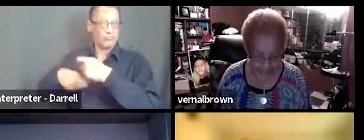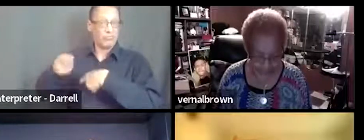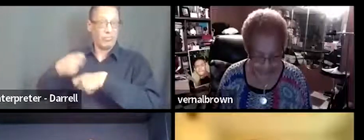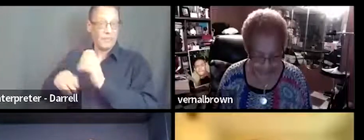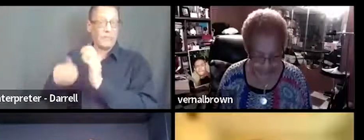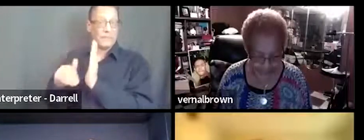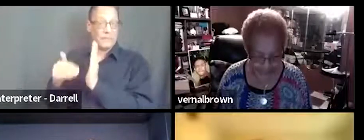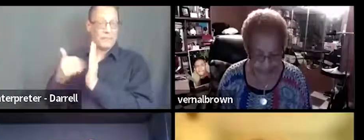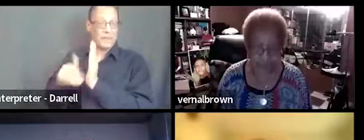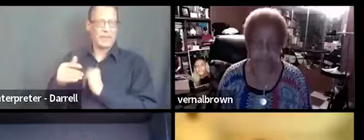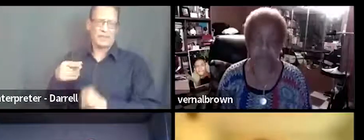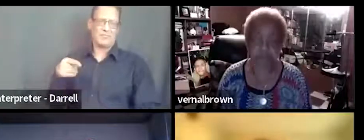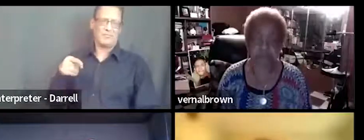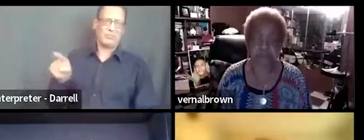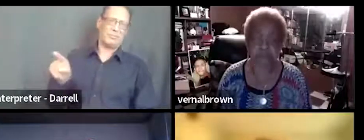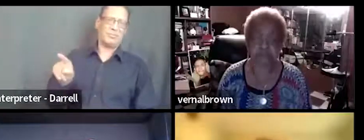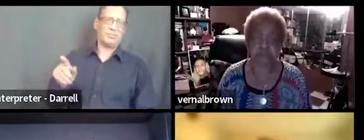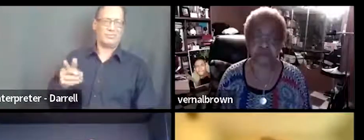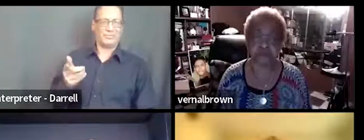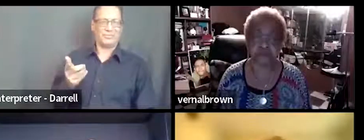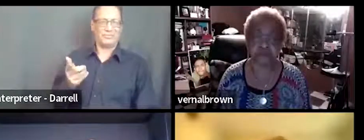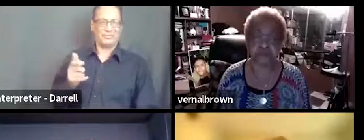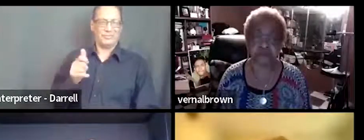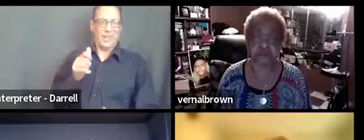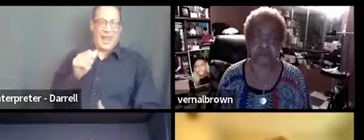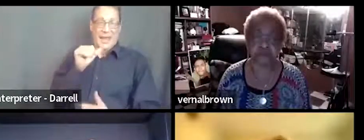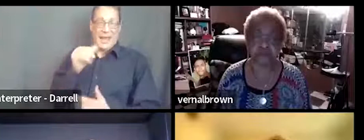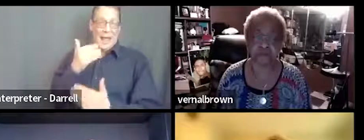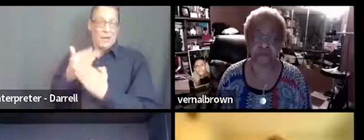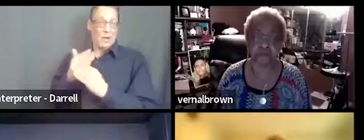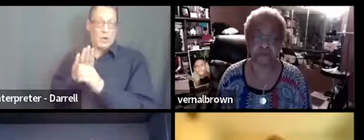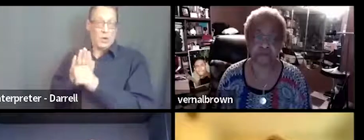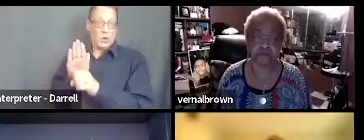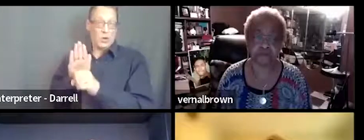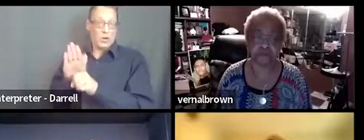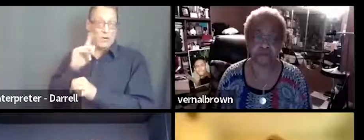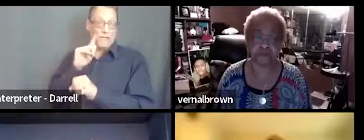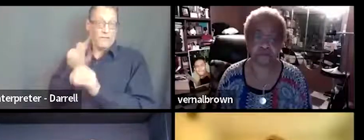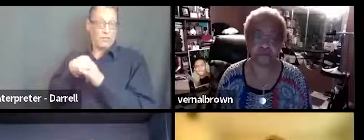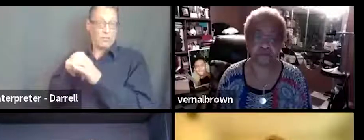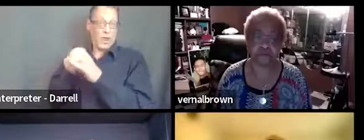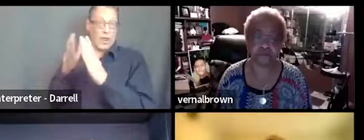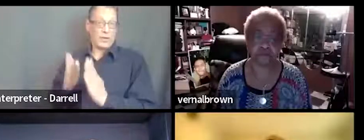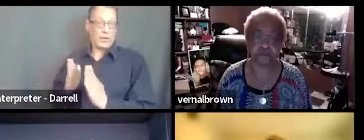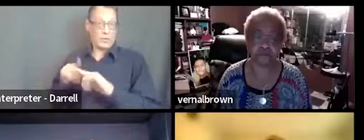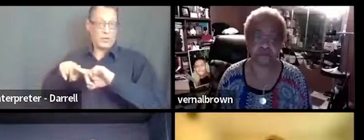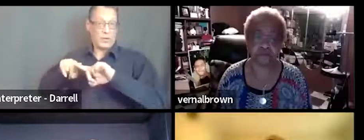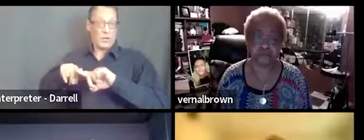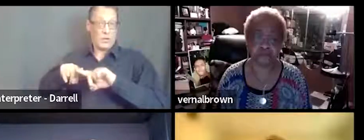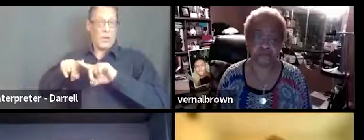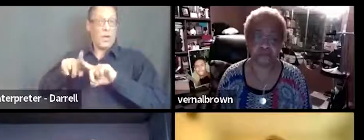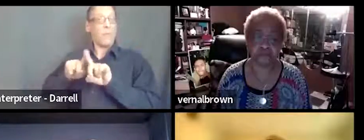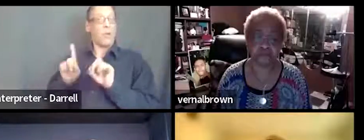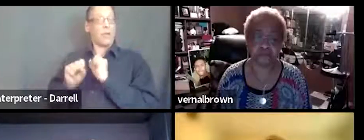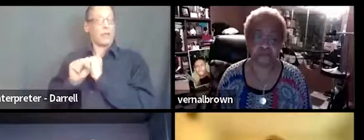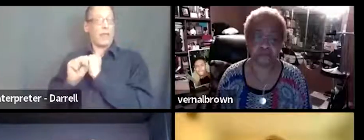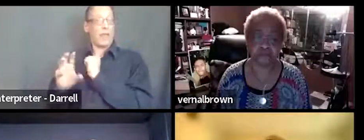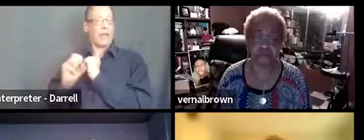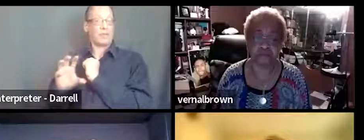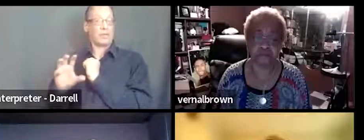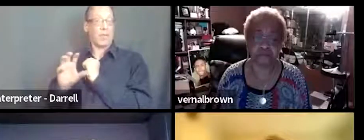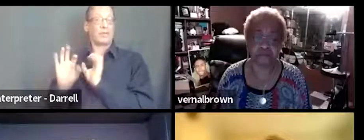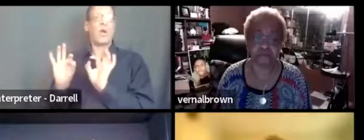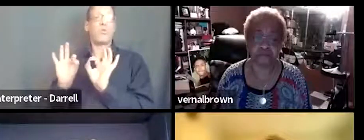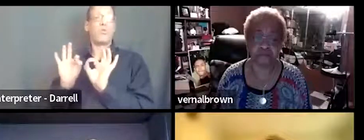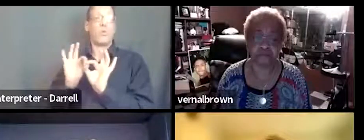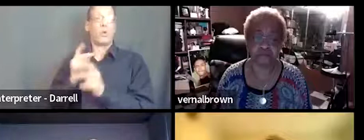It's insulting that while these routes may not have been good enough for the riders that relied on them, the advertising income is still worth keeping